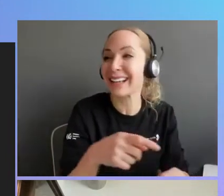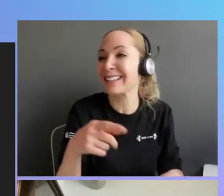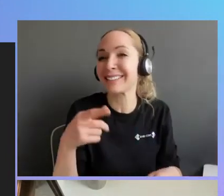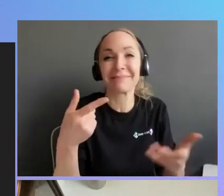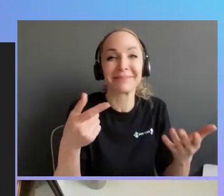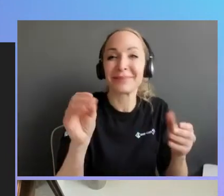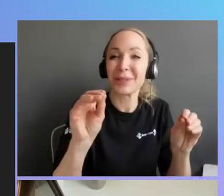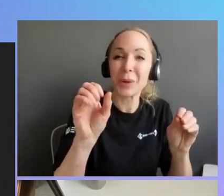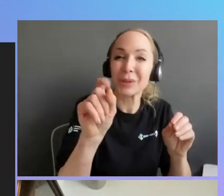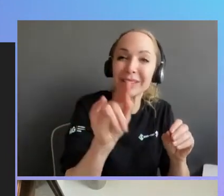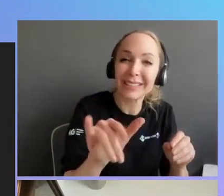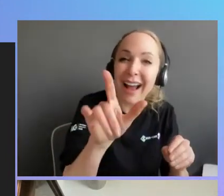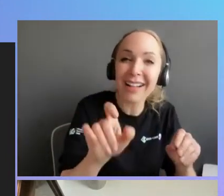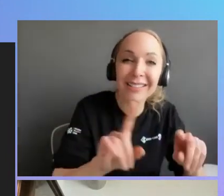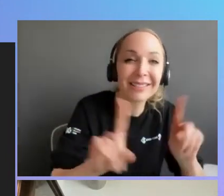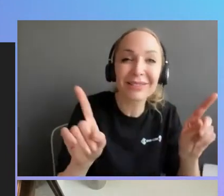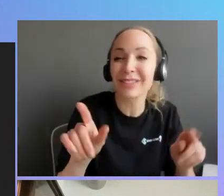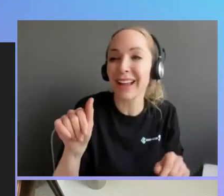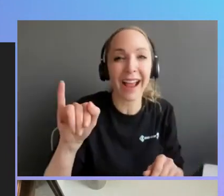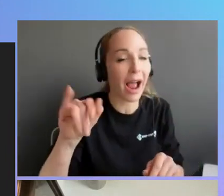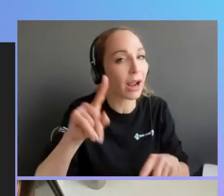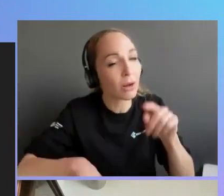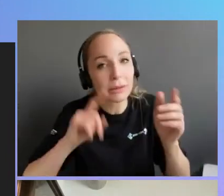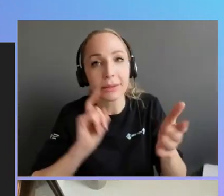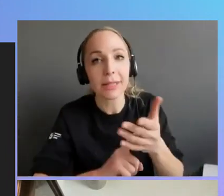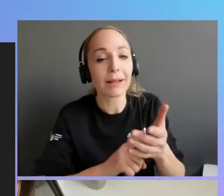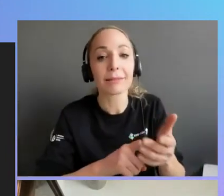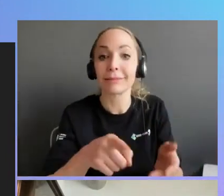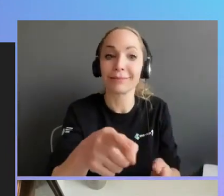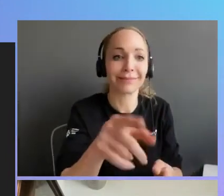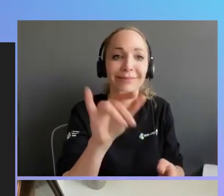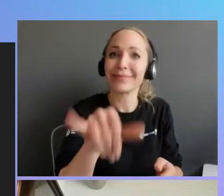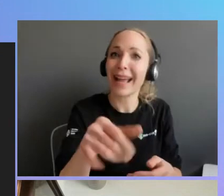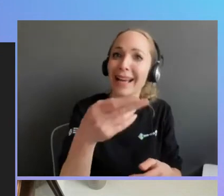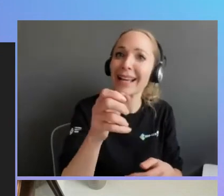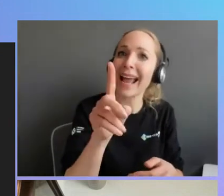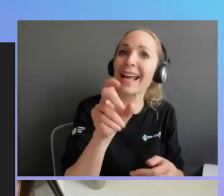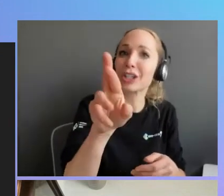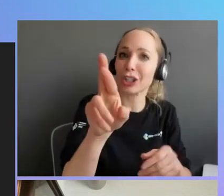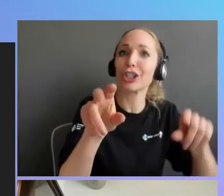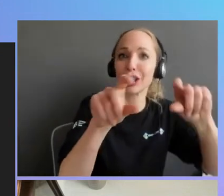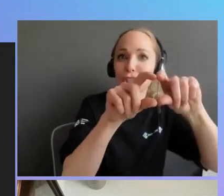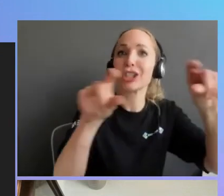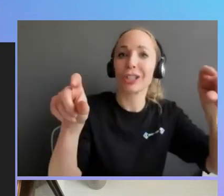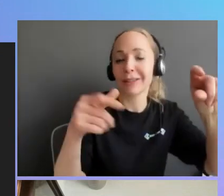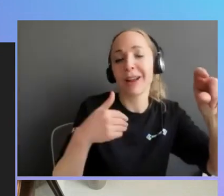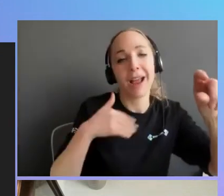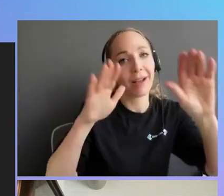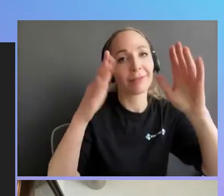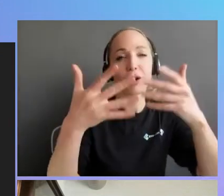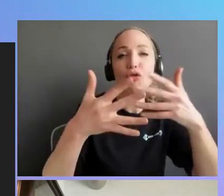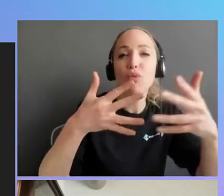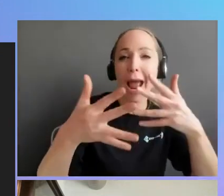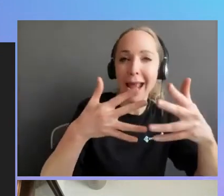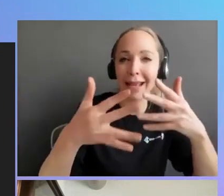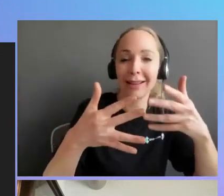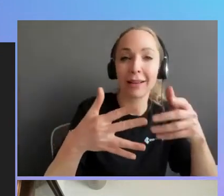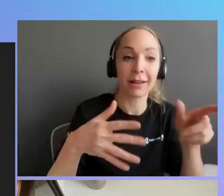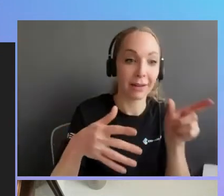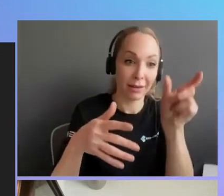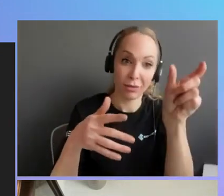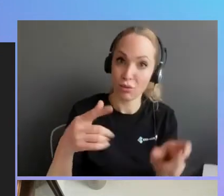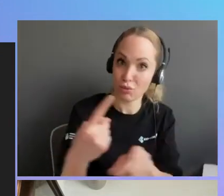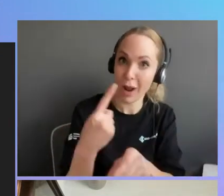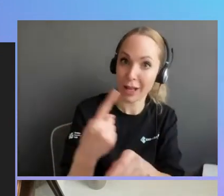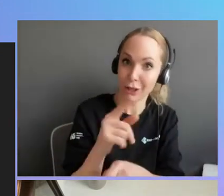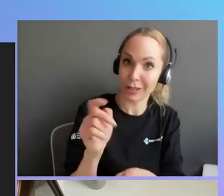differences. Like this header cell has a gray background with bold text compared to the data cell that has a white background with normal font